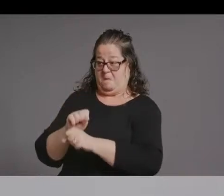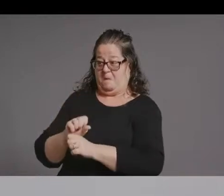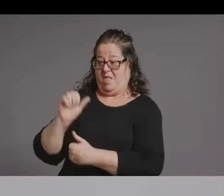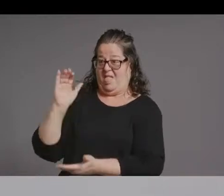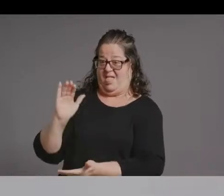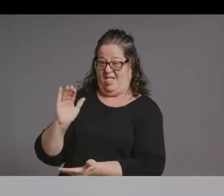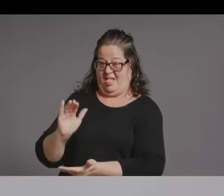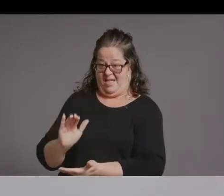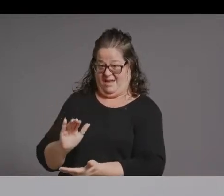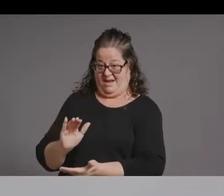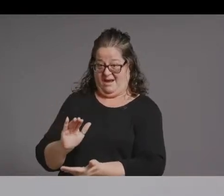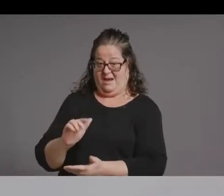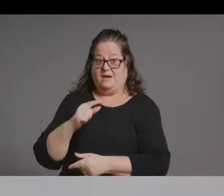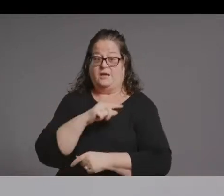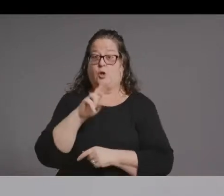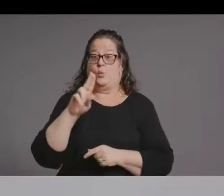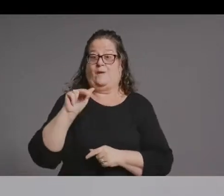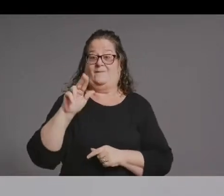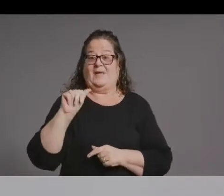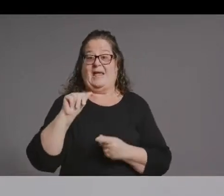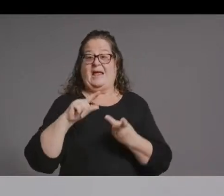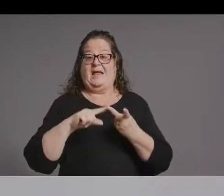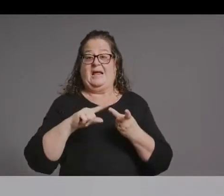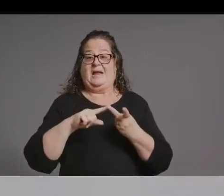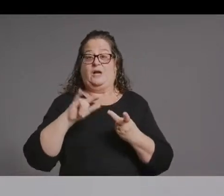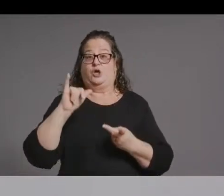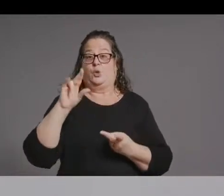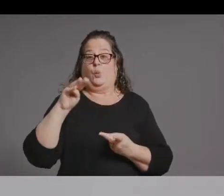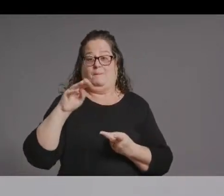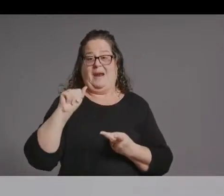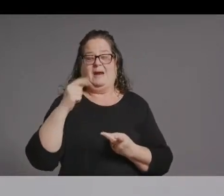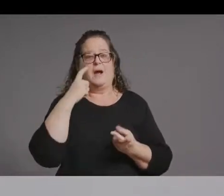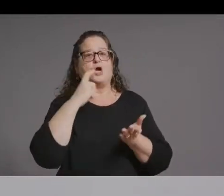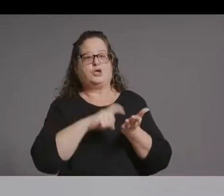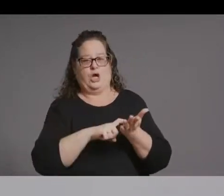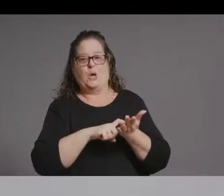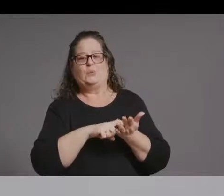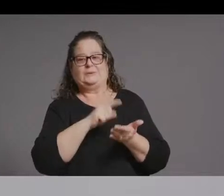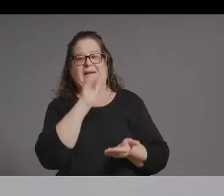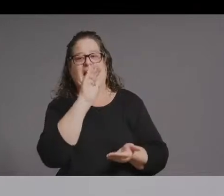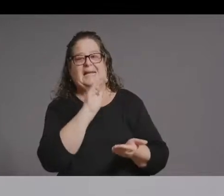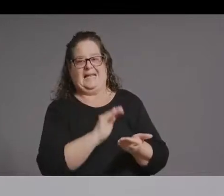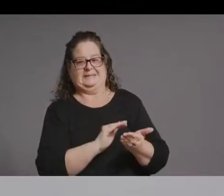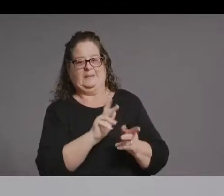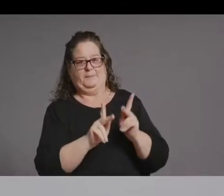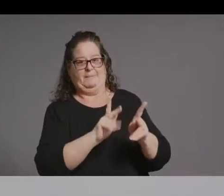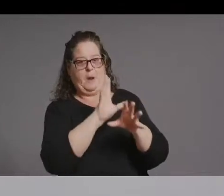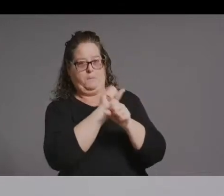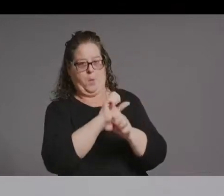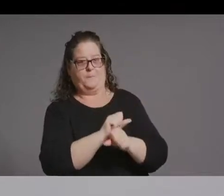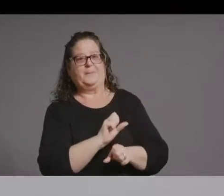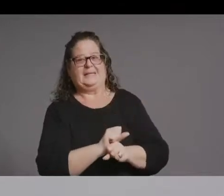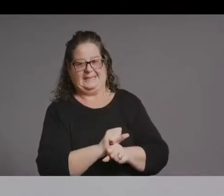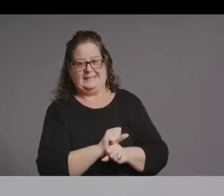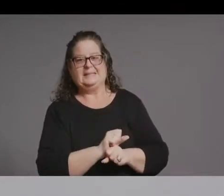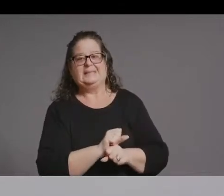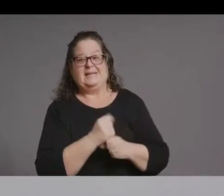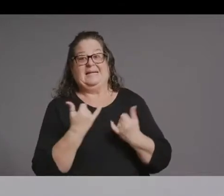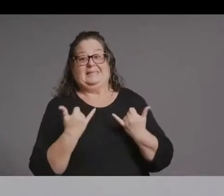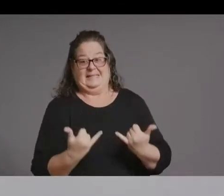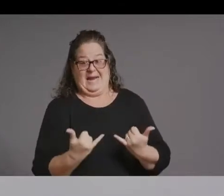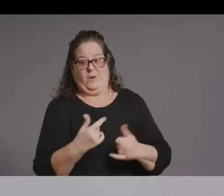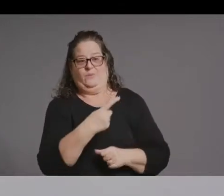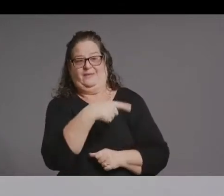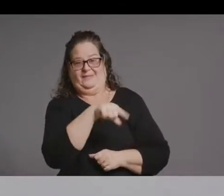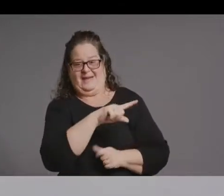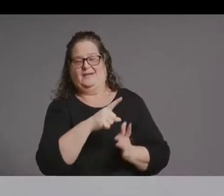a significant decrease in the appointments filling there. So they are going to start looking at taking in